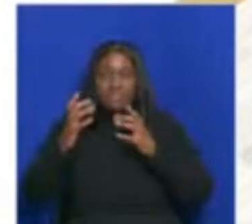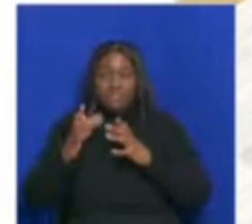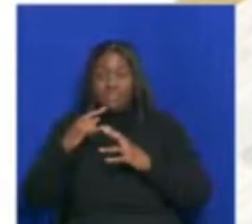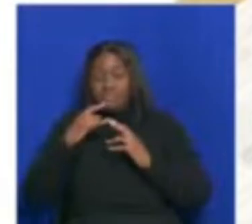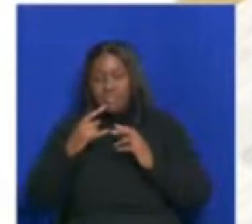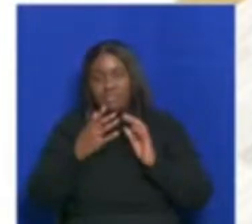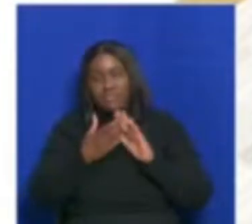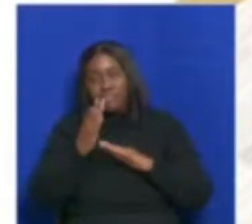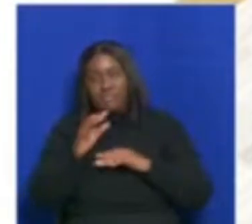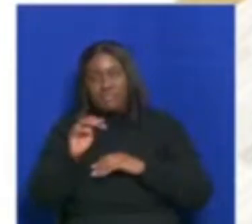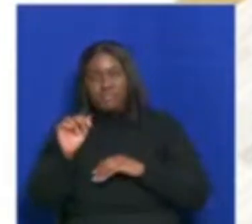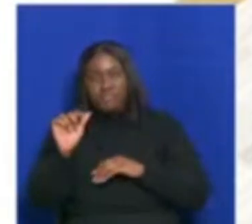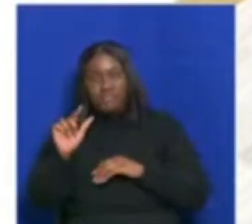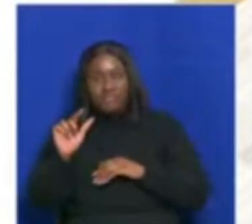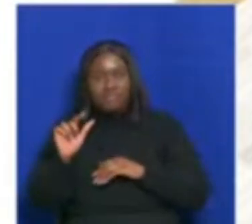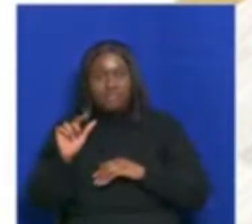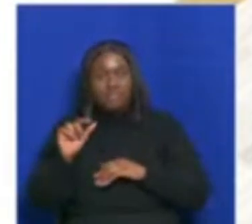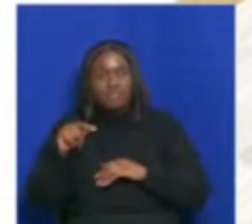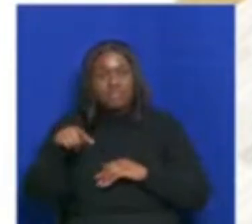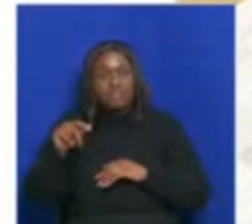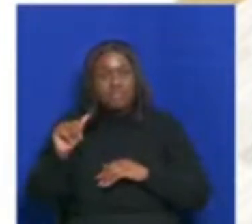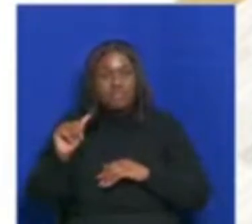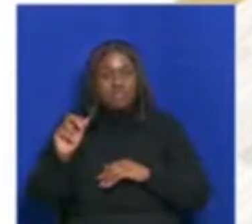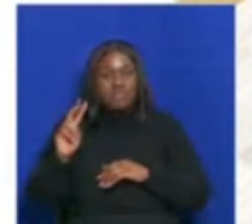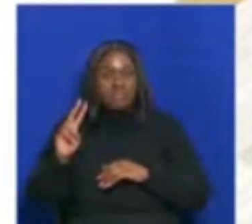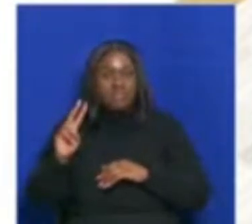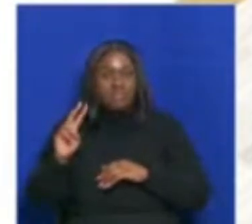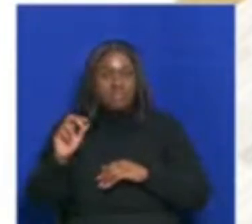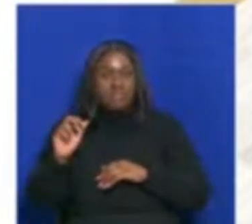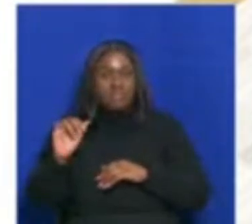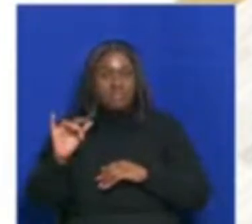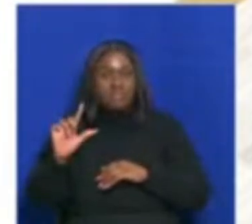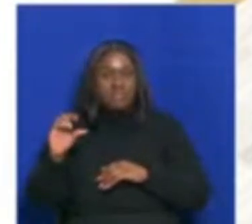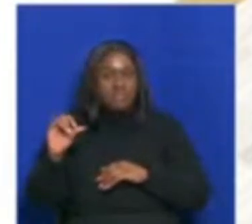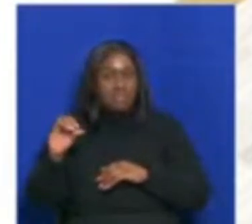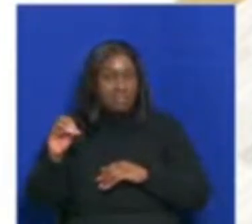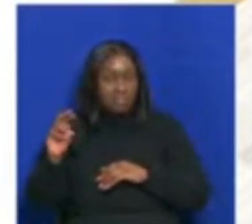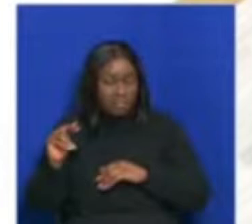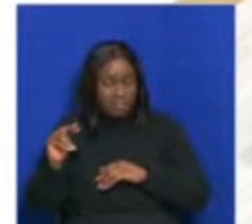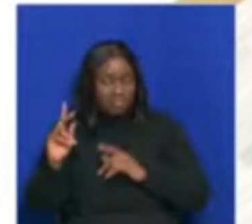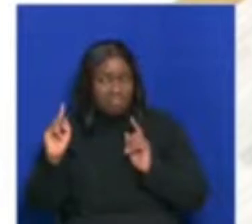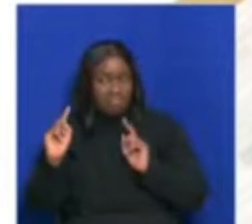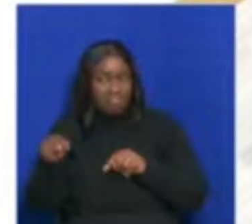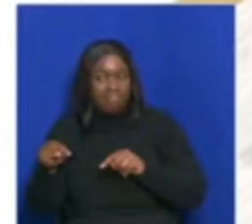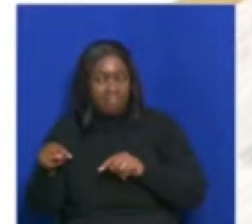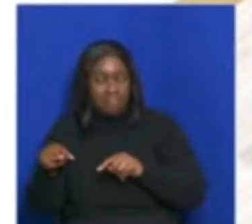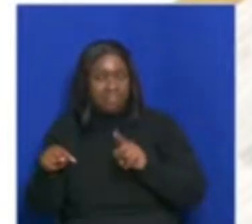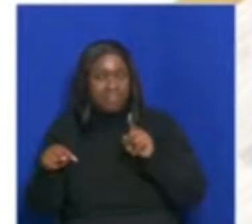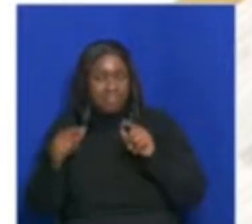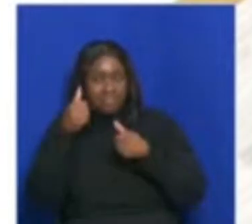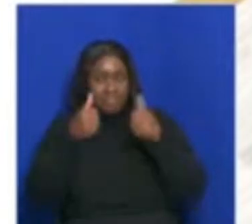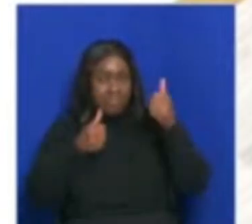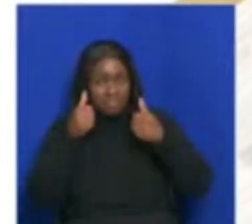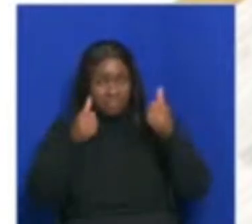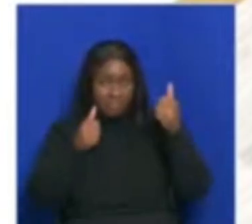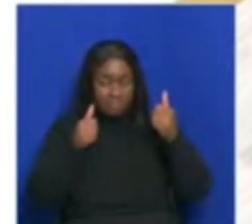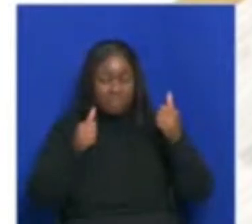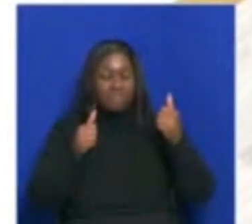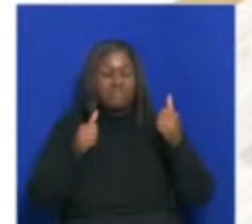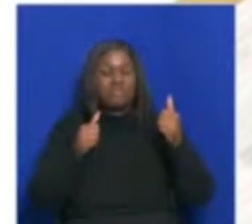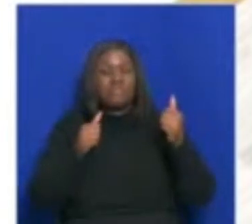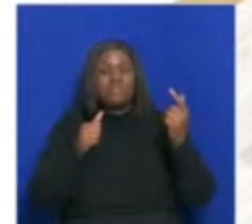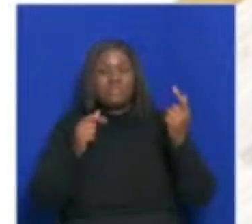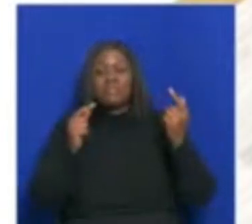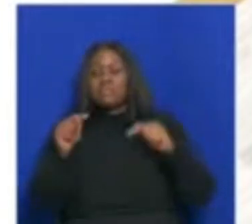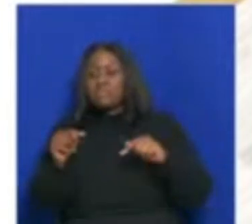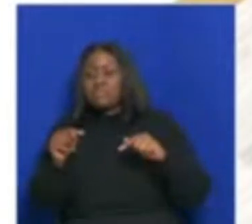At the shopping centre, some senior SAPS officer came and questioned Mr. Ngobo while his vehicle was inspected and photographed